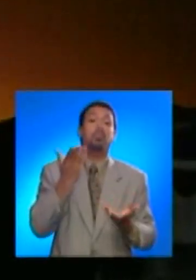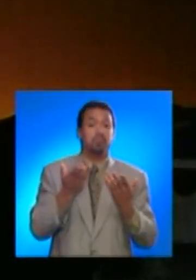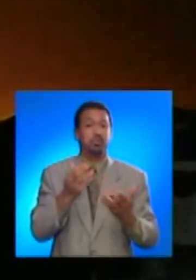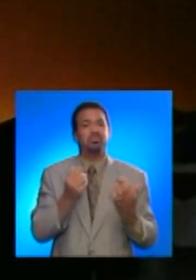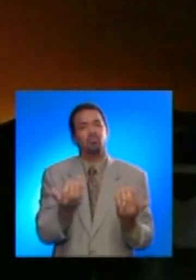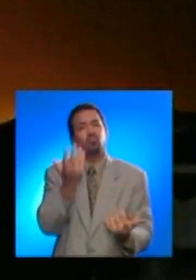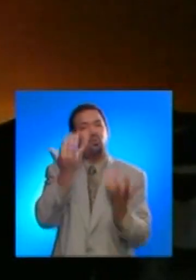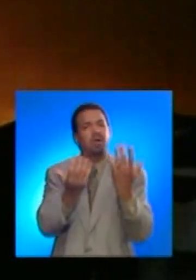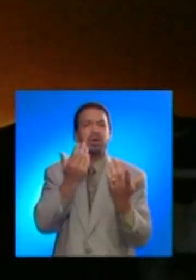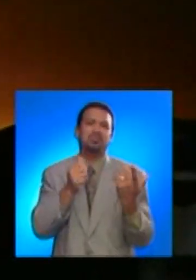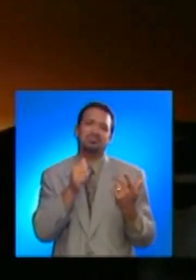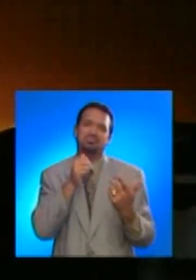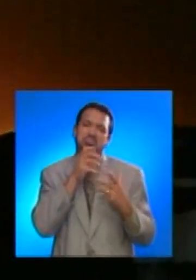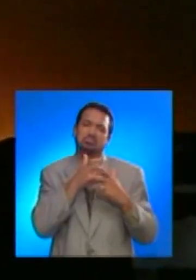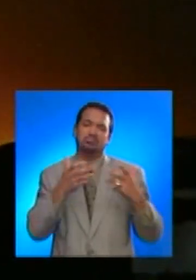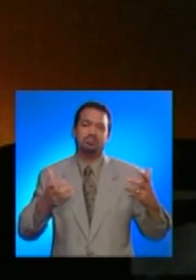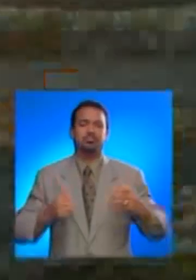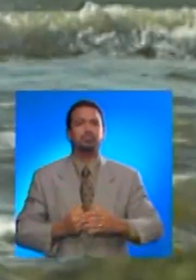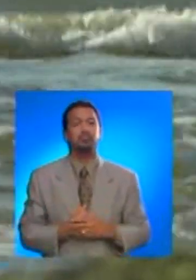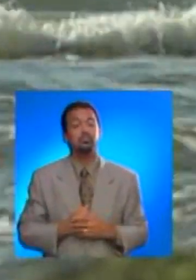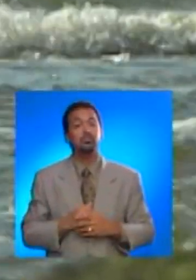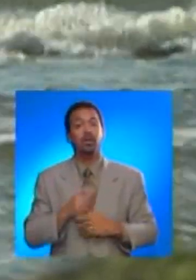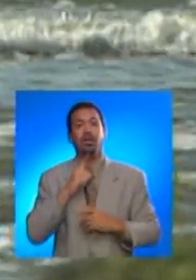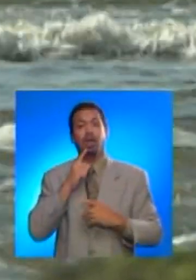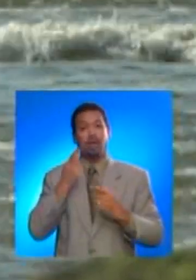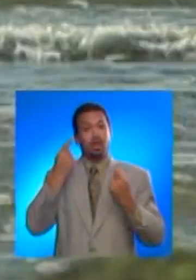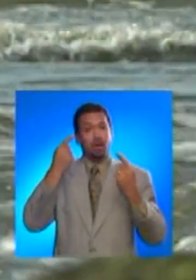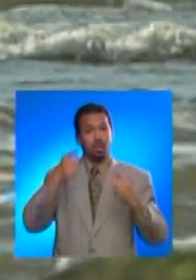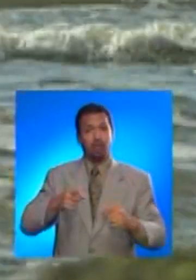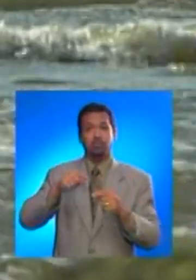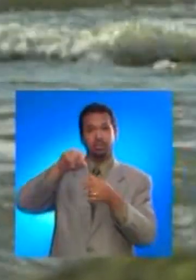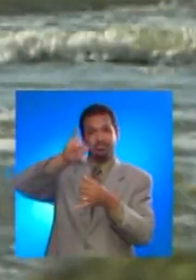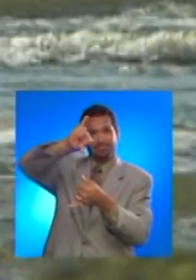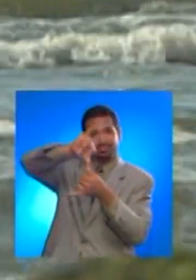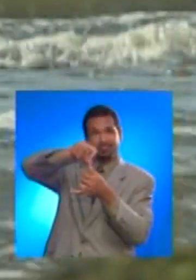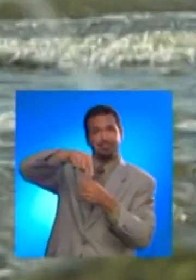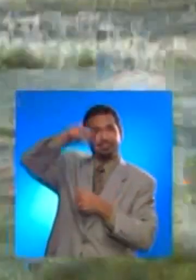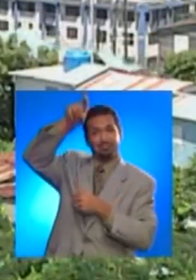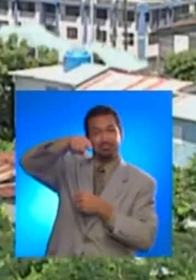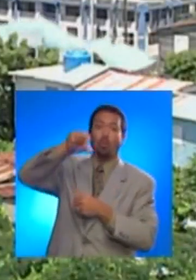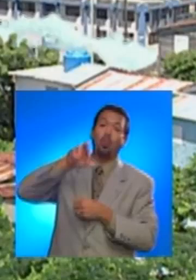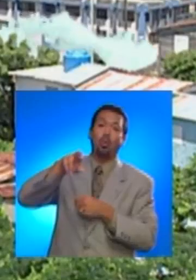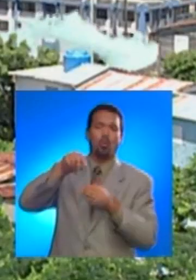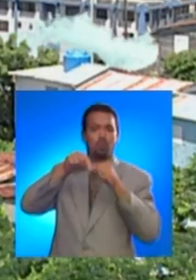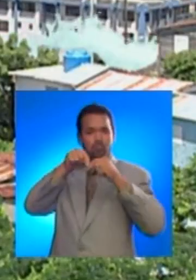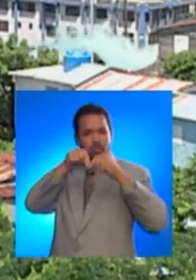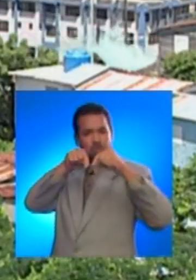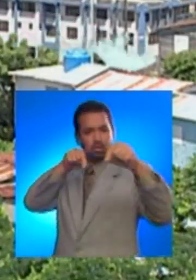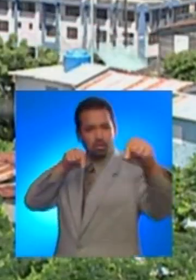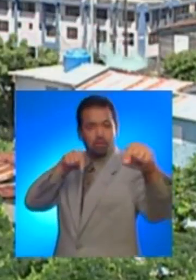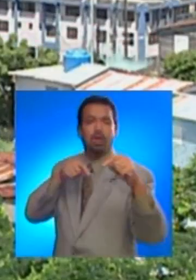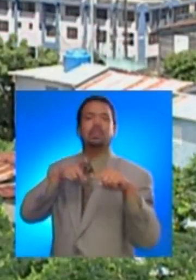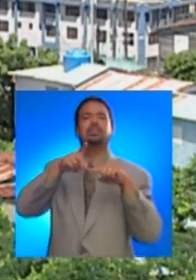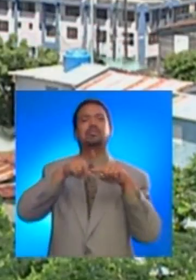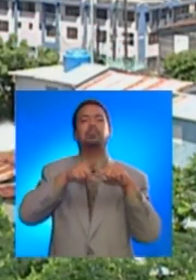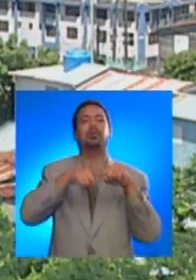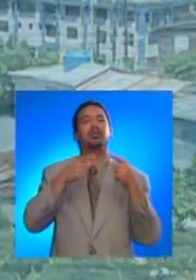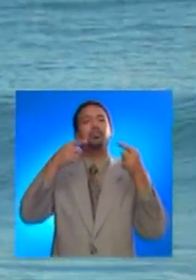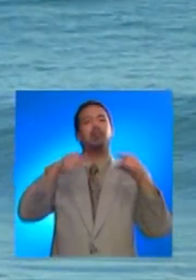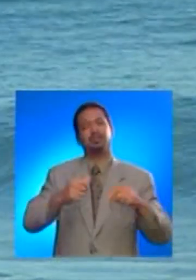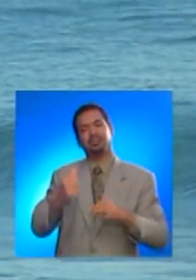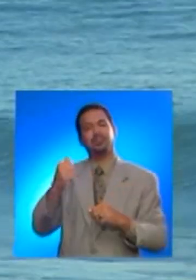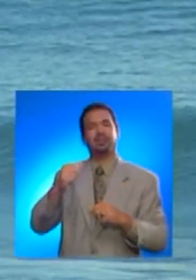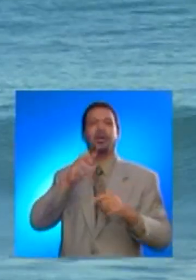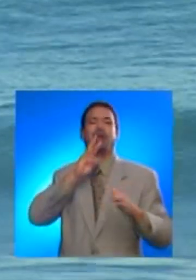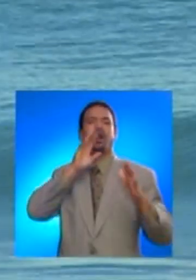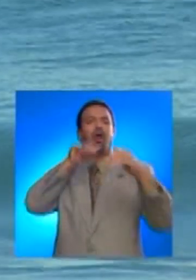as fire, can be generated. The vertical height or run-up of a tsunami, as well as its penetration inland or inundation,